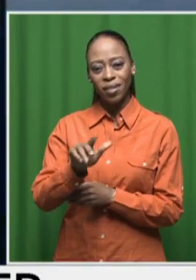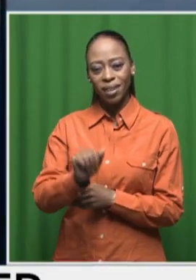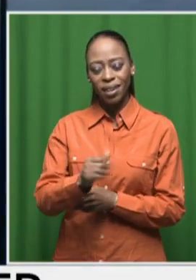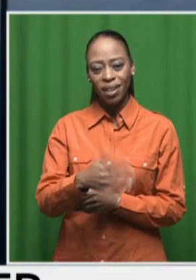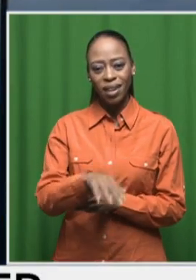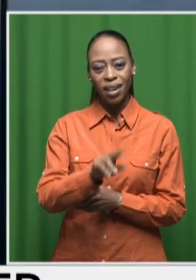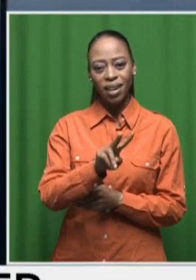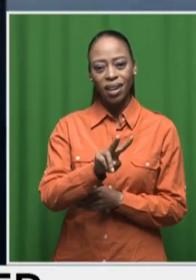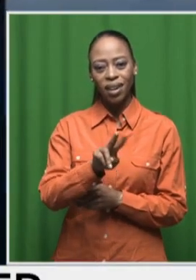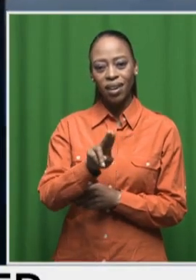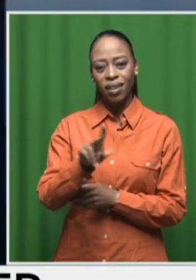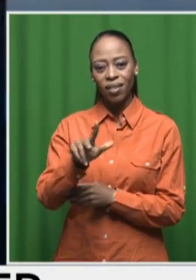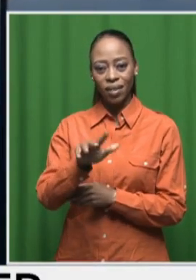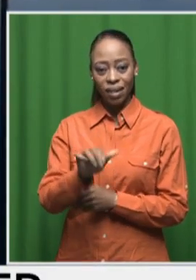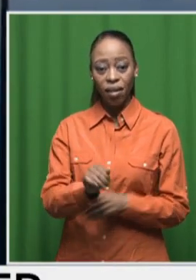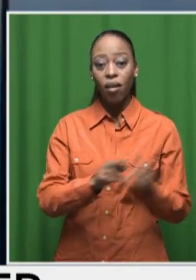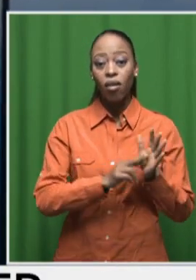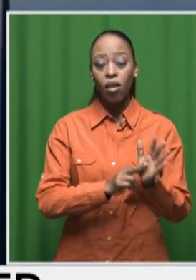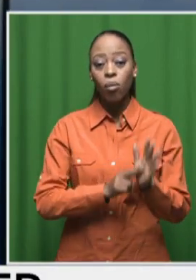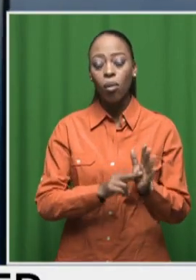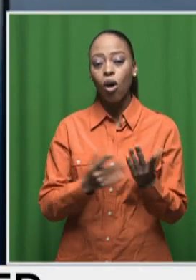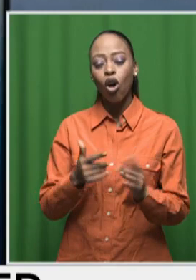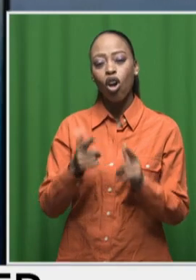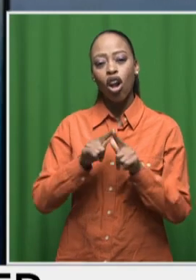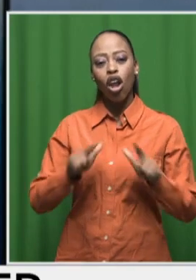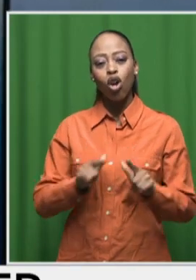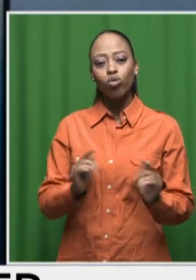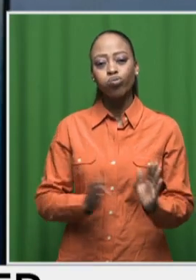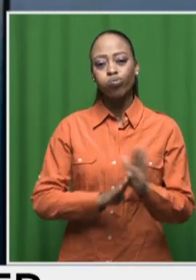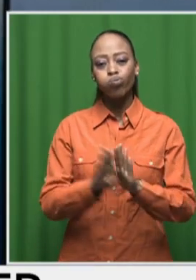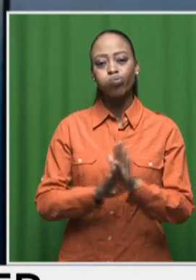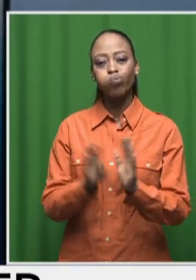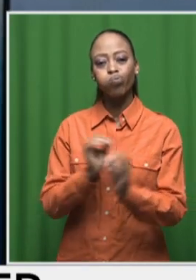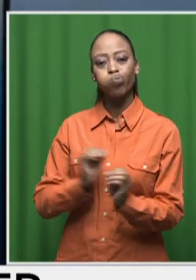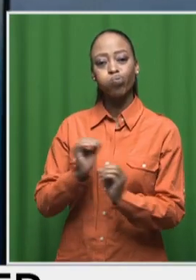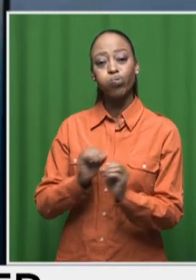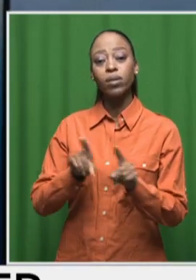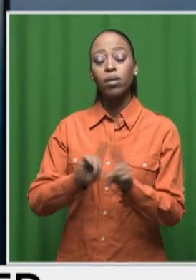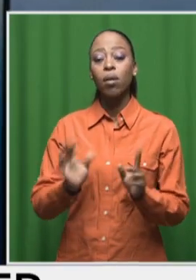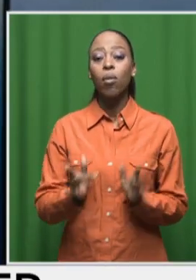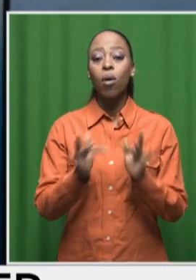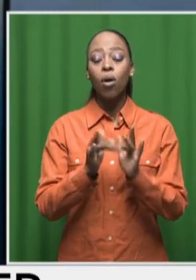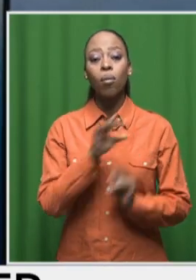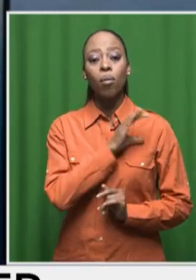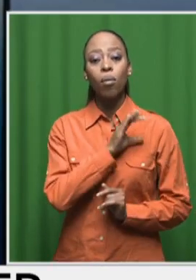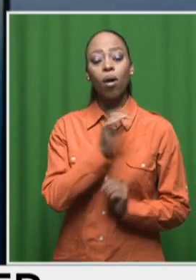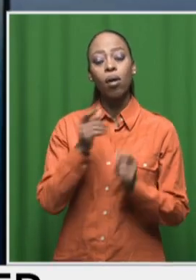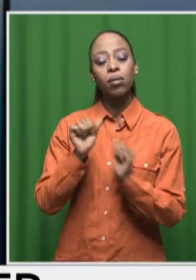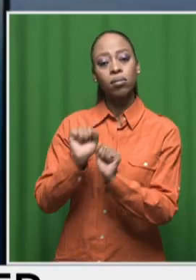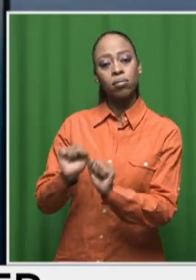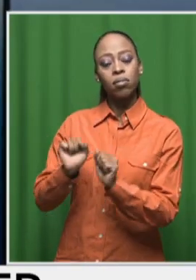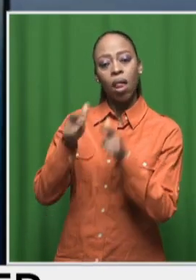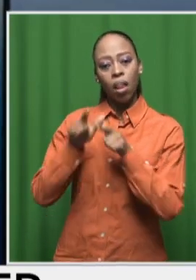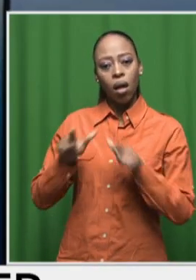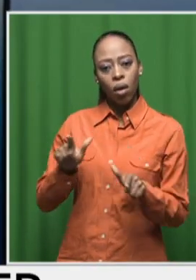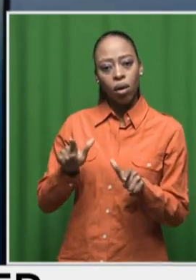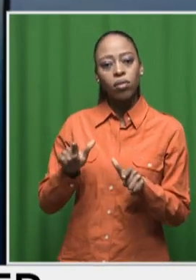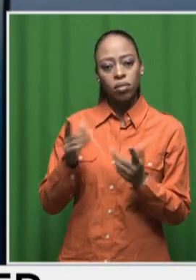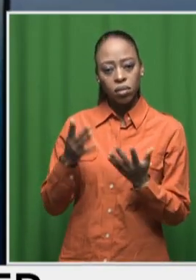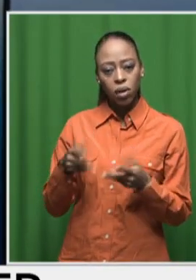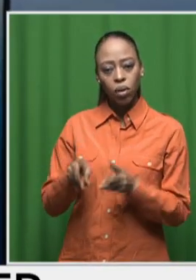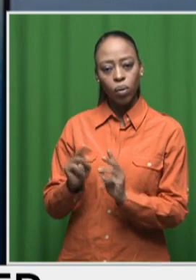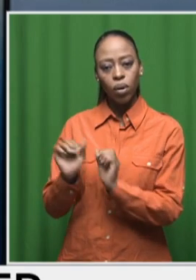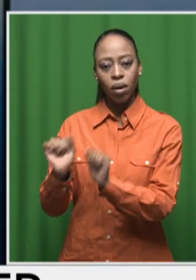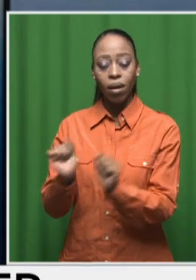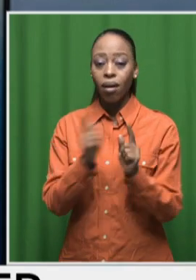on underrepresented languages will enable clients to connect with their customers in their own languages within their own